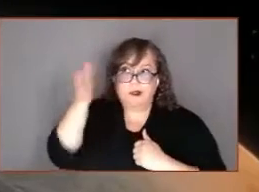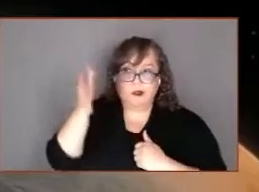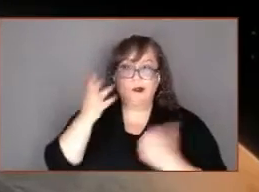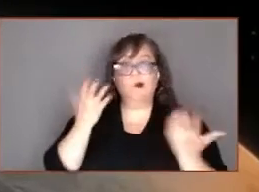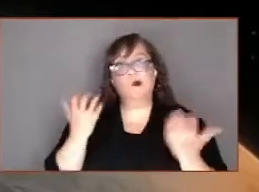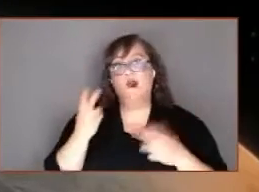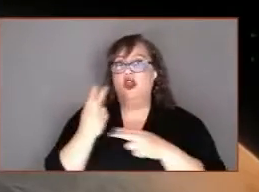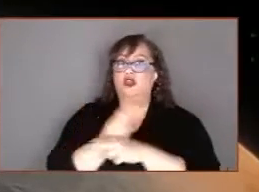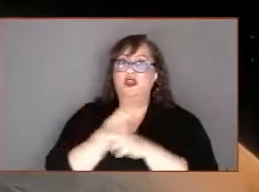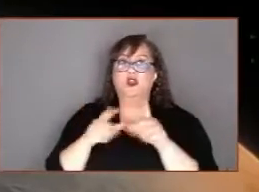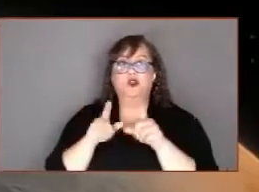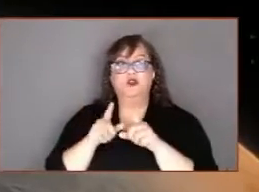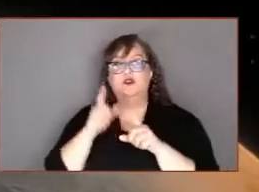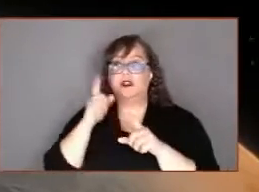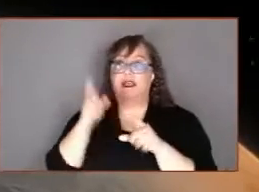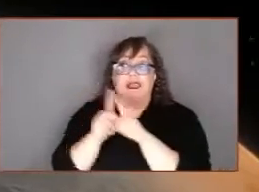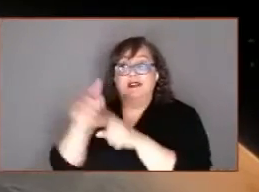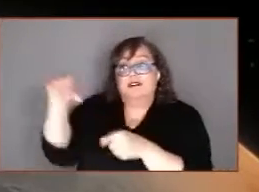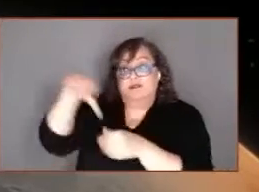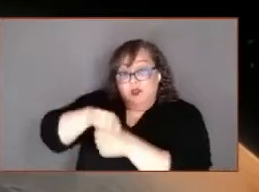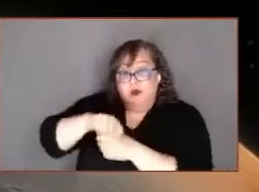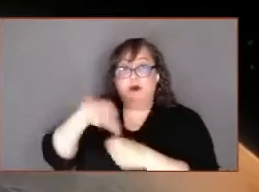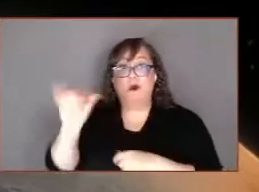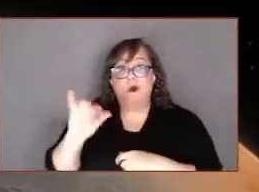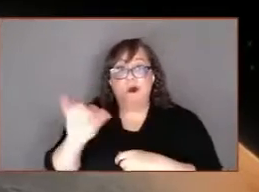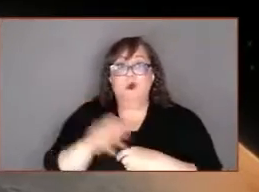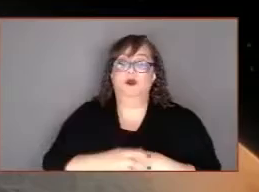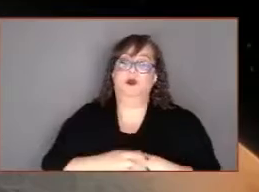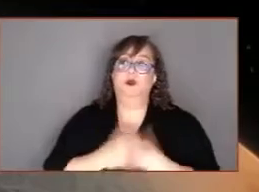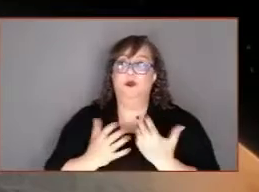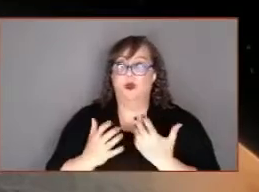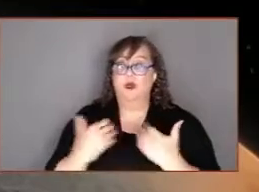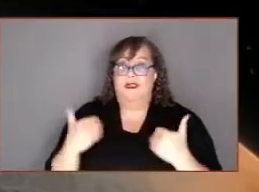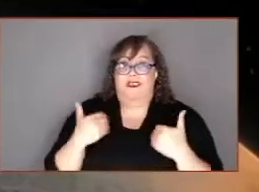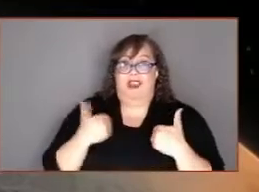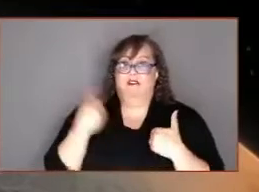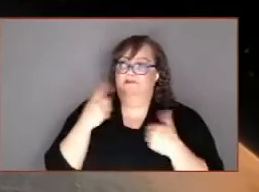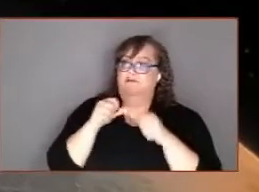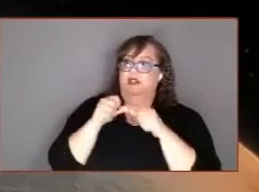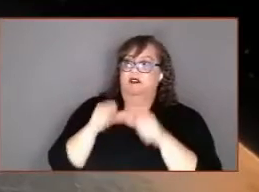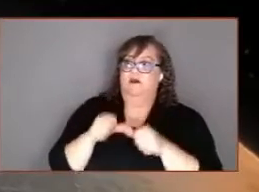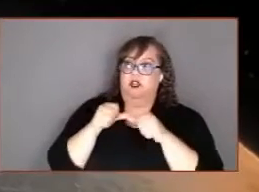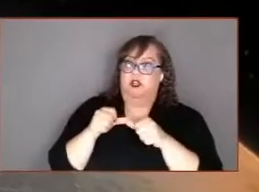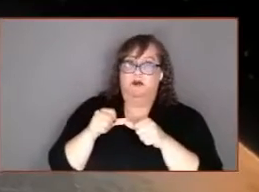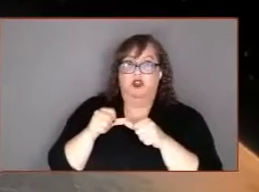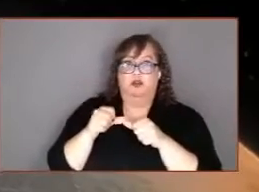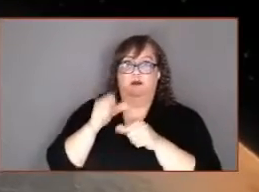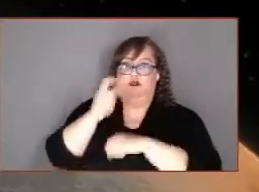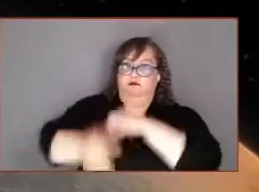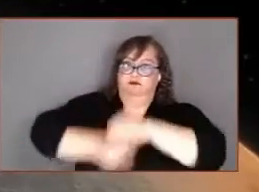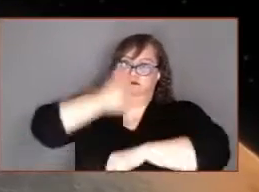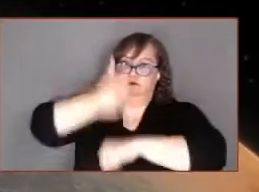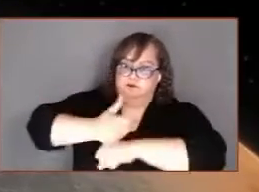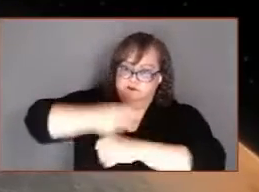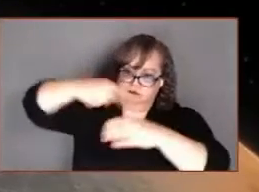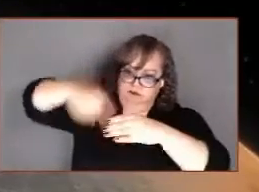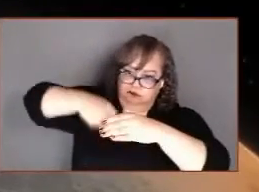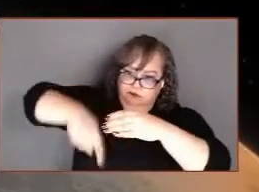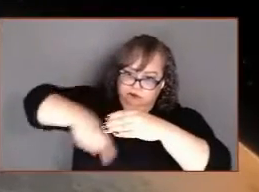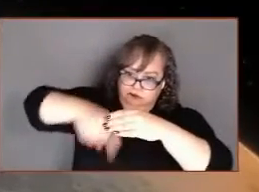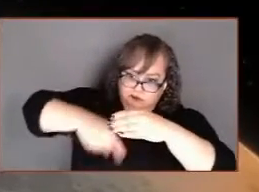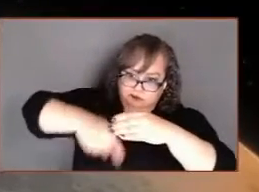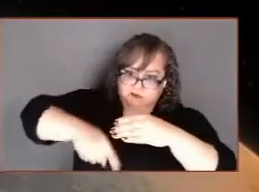as fuel, a propellant. So ultimately, having a sustainable presence in these locations, water is going to be